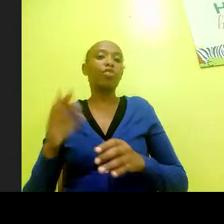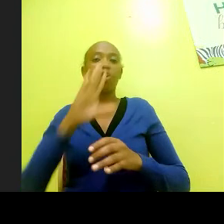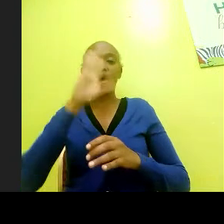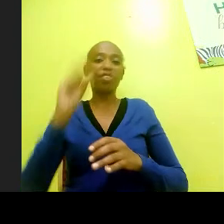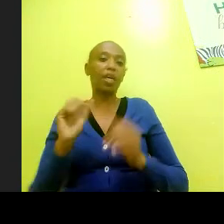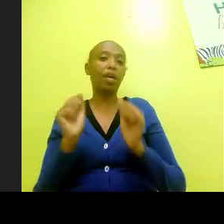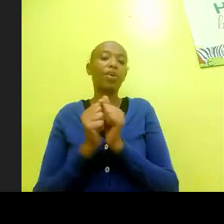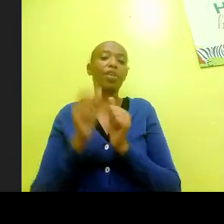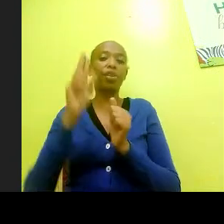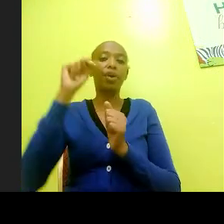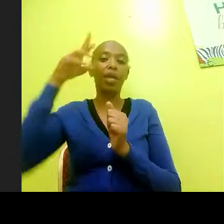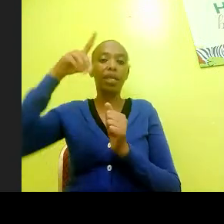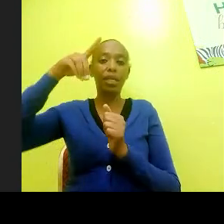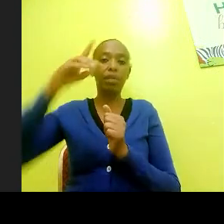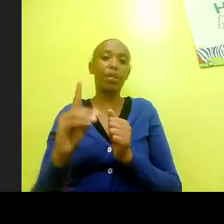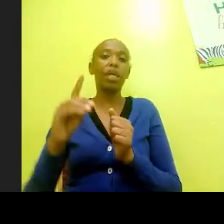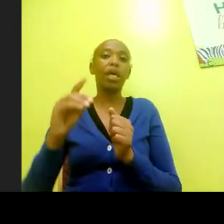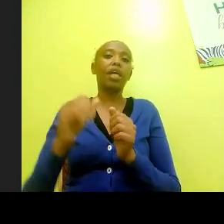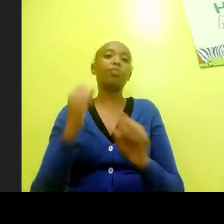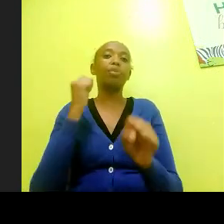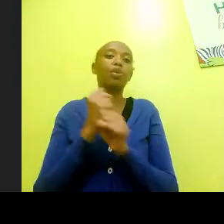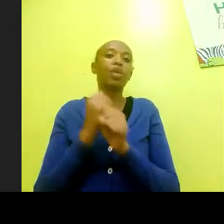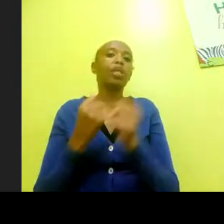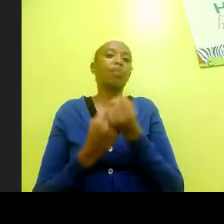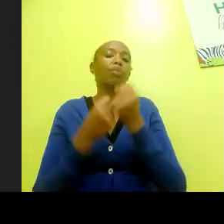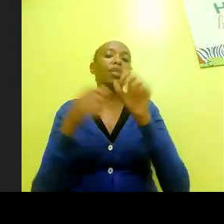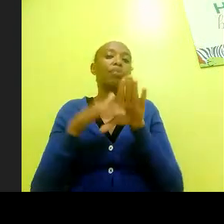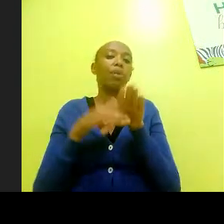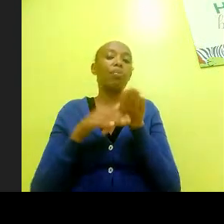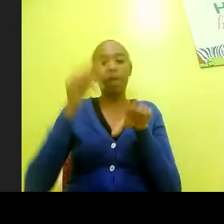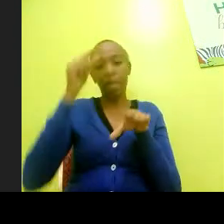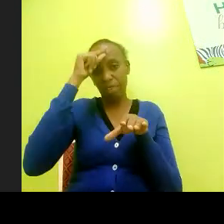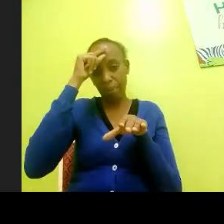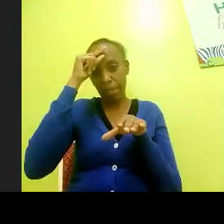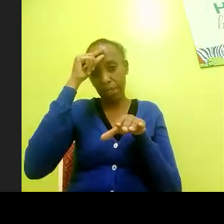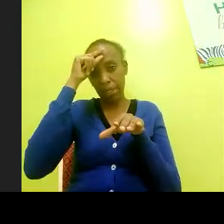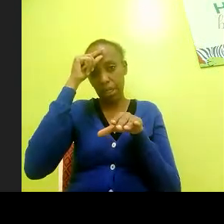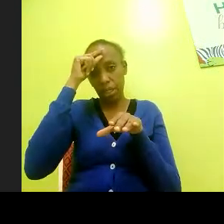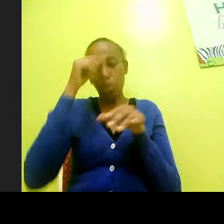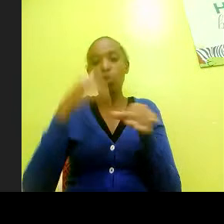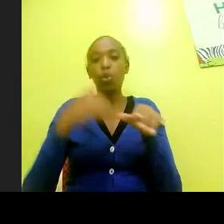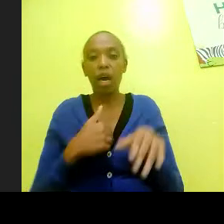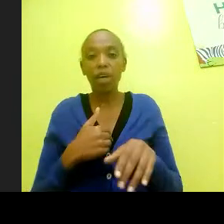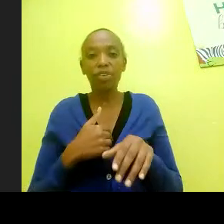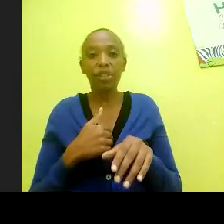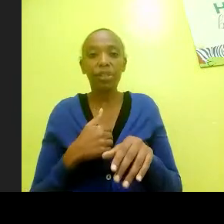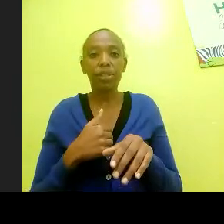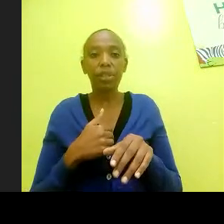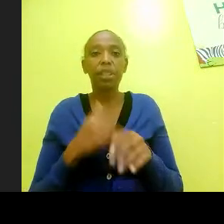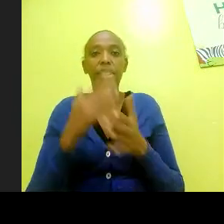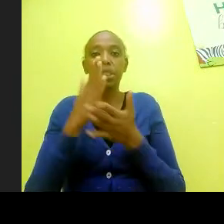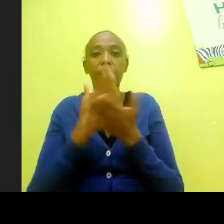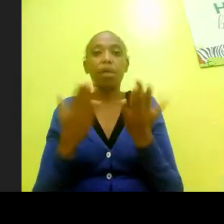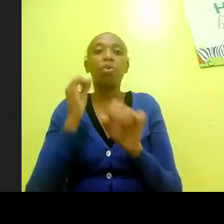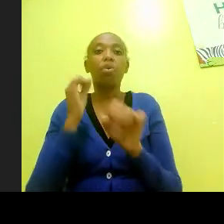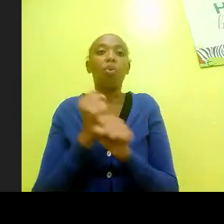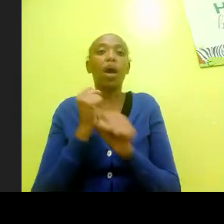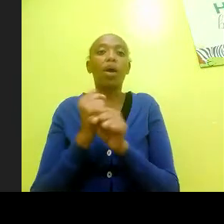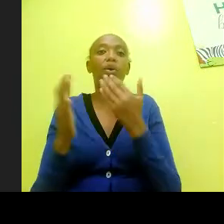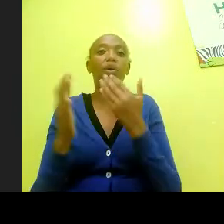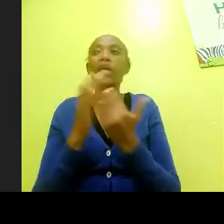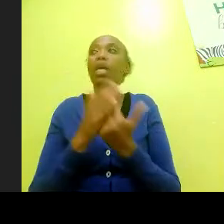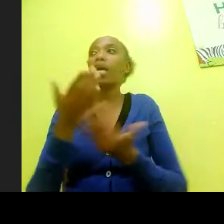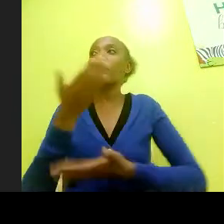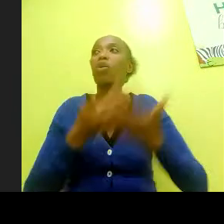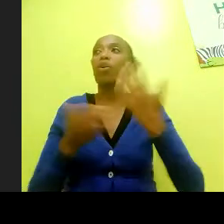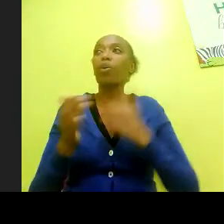been supporting member states to conduct some work on care economy